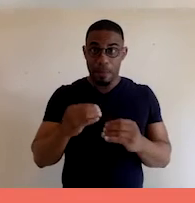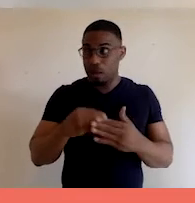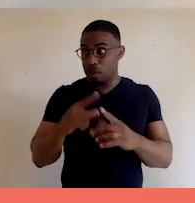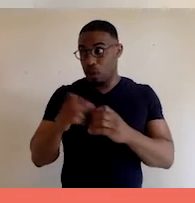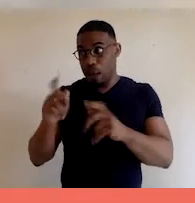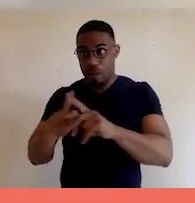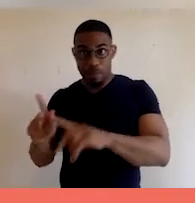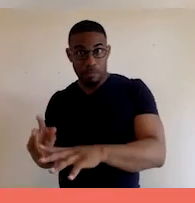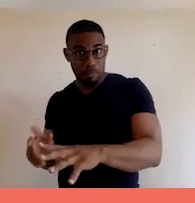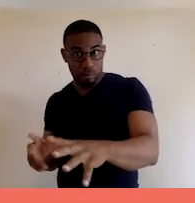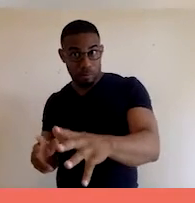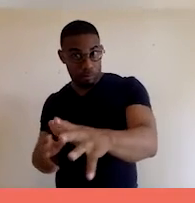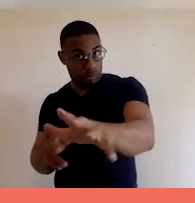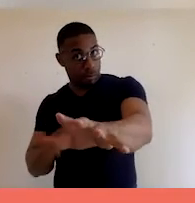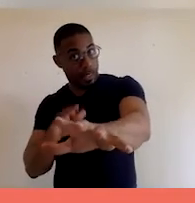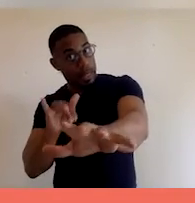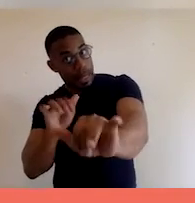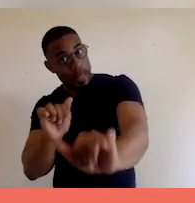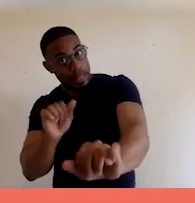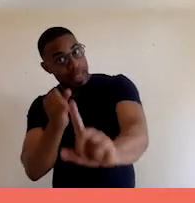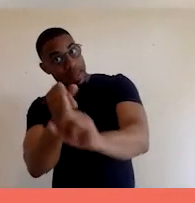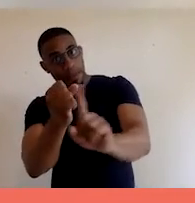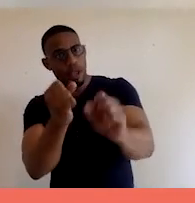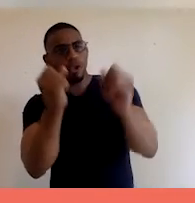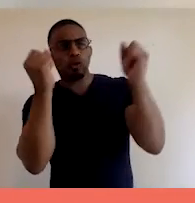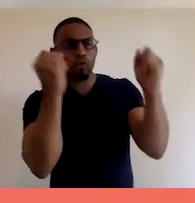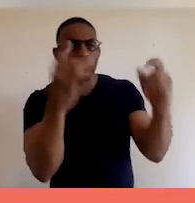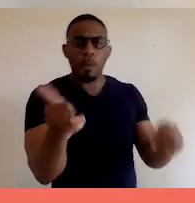lot of people. That can impact